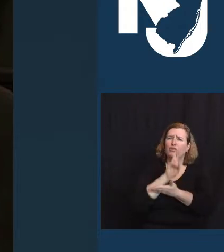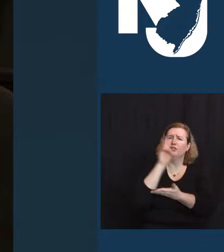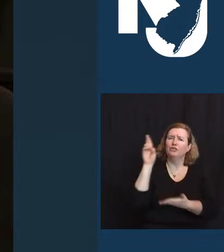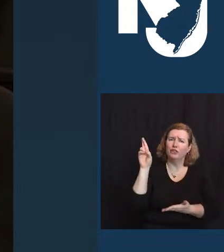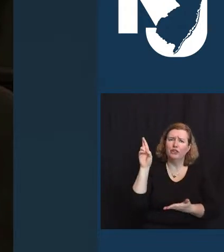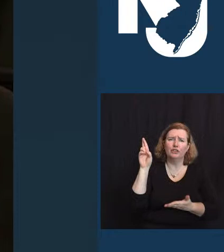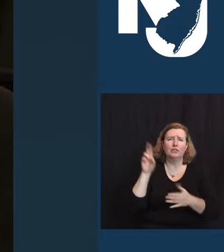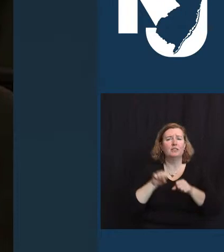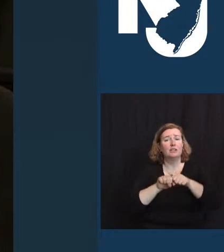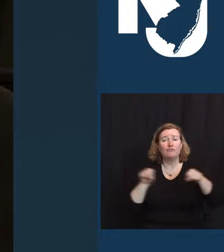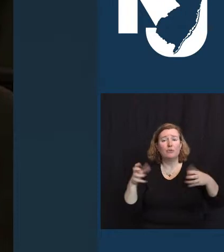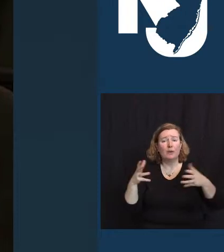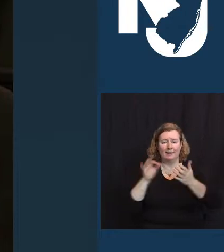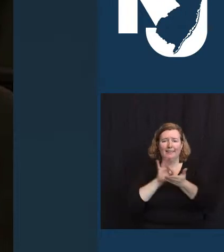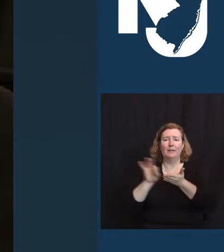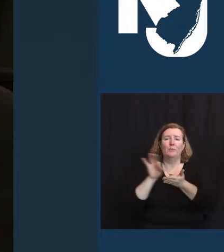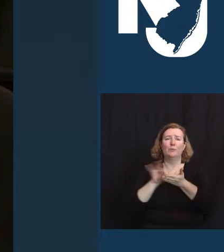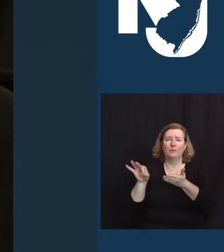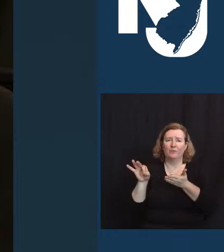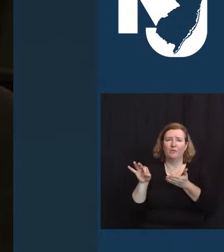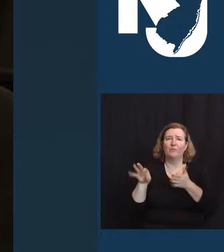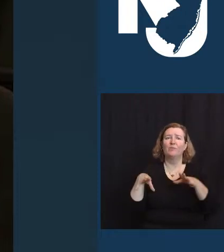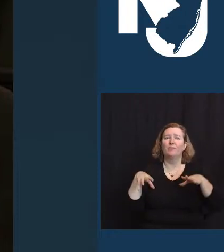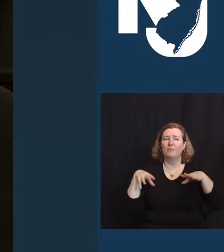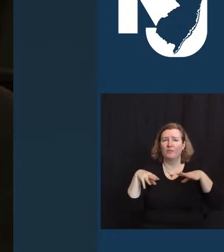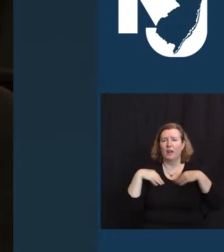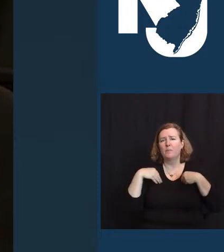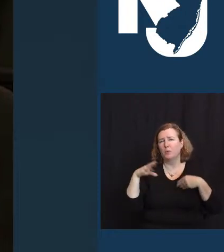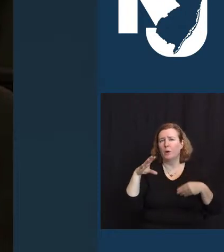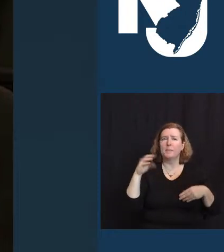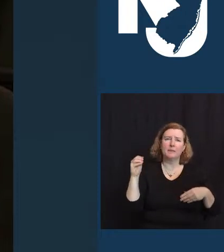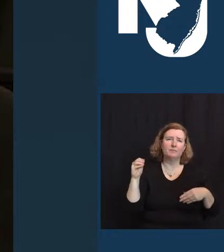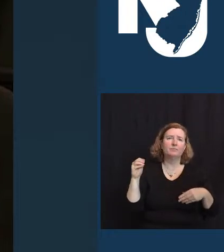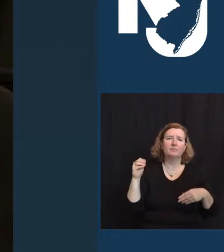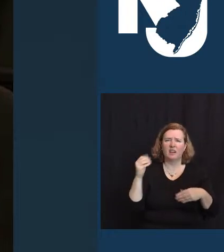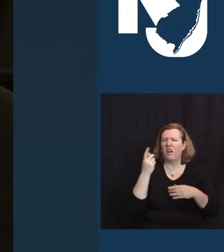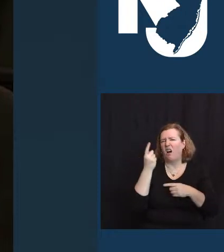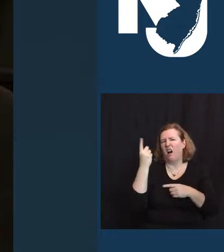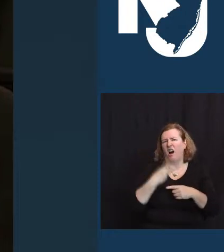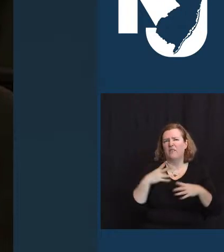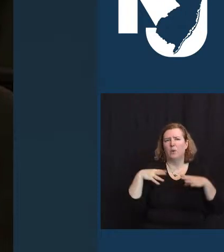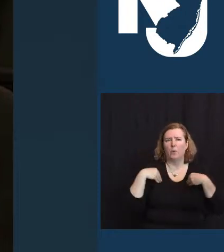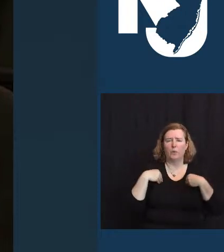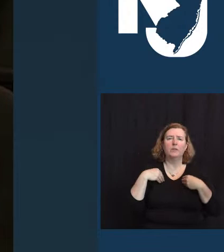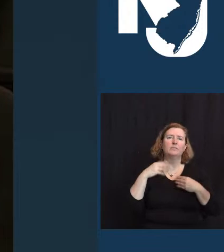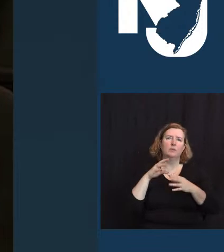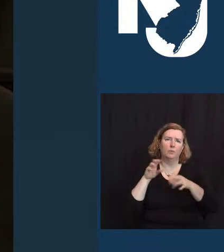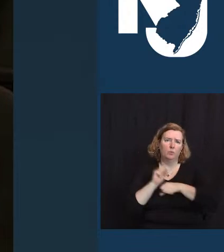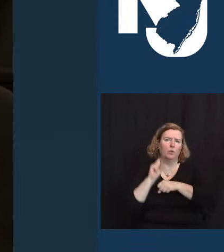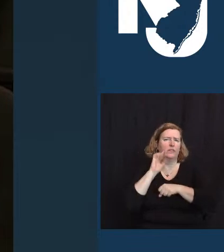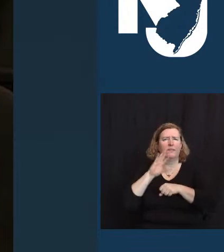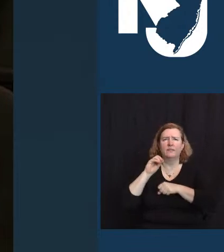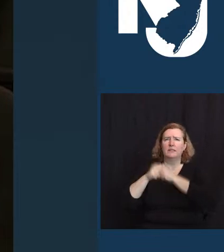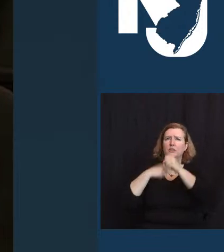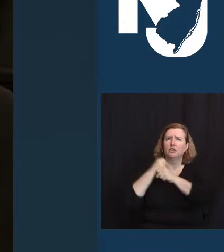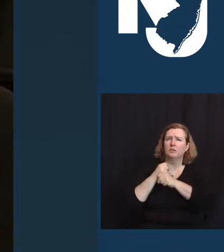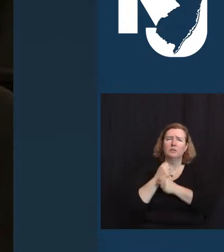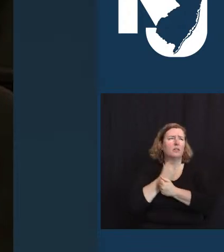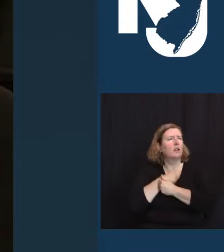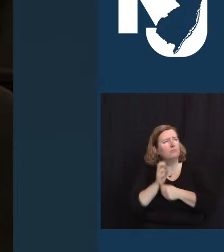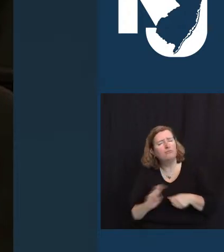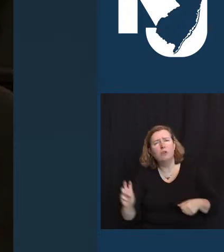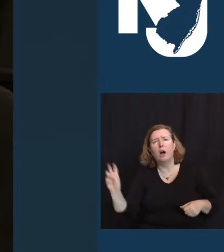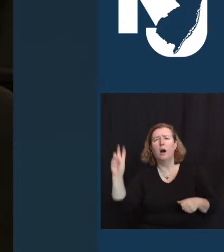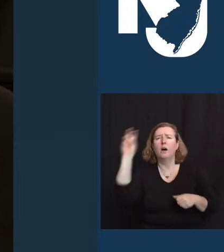worked at the firm he co-owned for more than 50 years. Mike was a world traveler, loved the arts, was kind to all